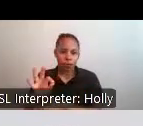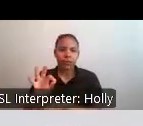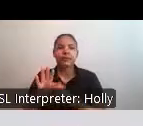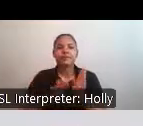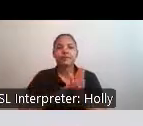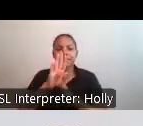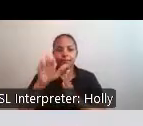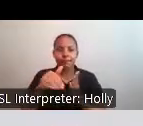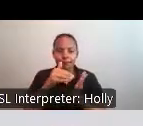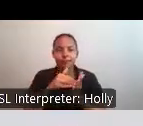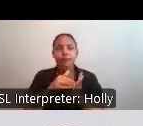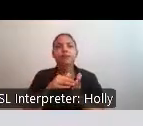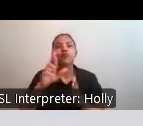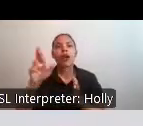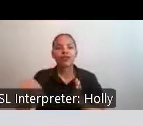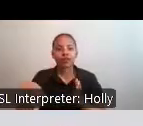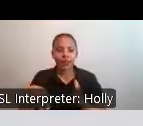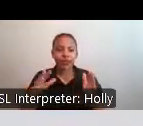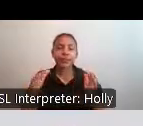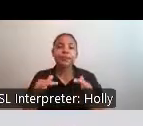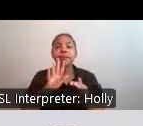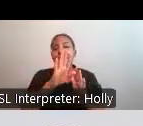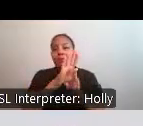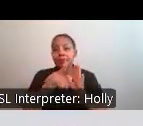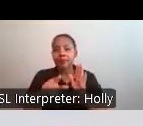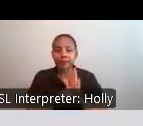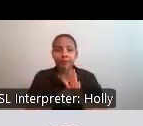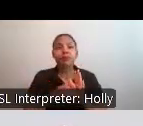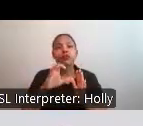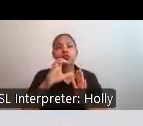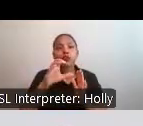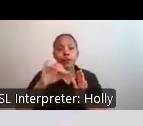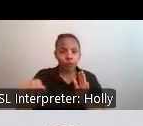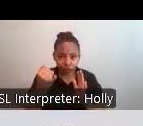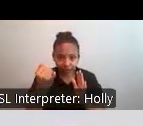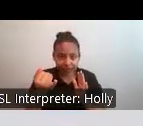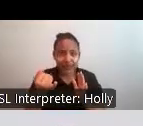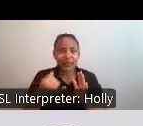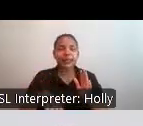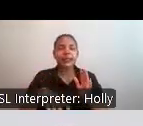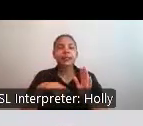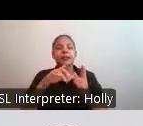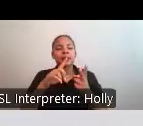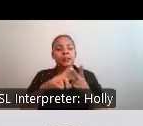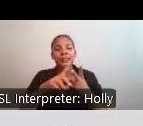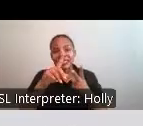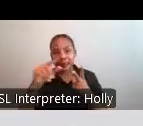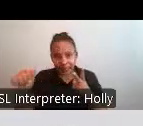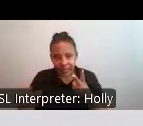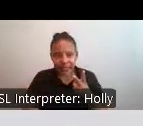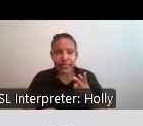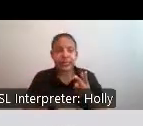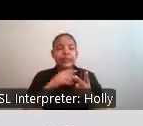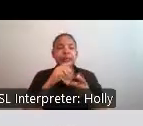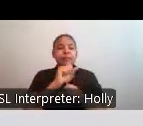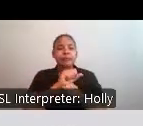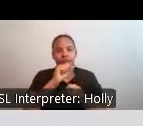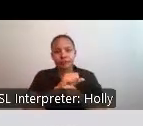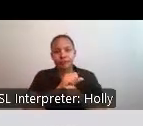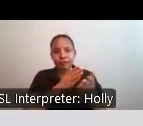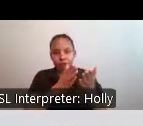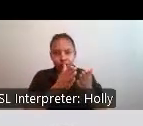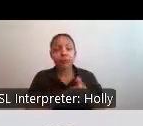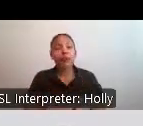center services, criminal justice employment services, and disability employment services. David holds a bachelor's in